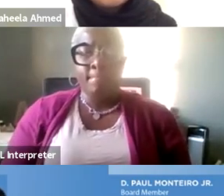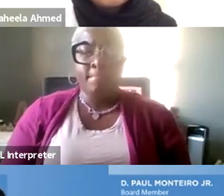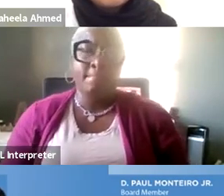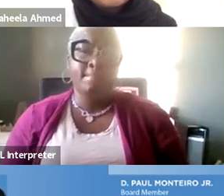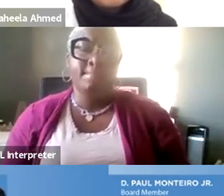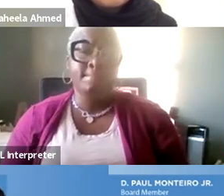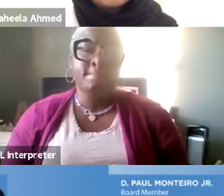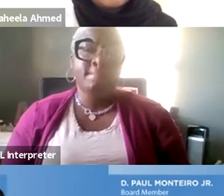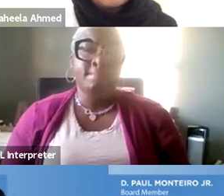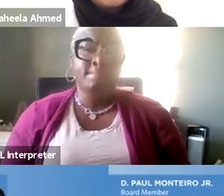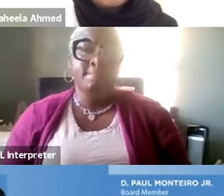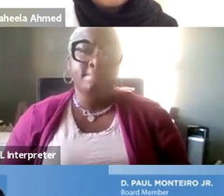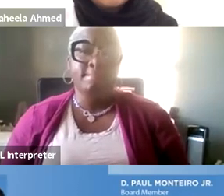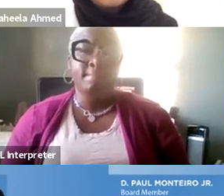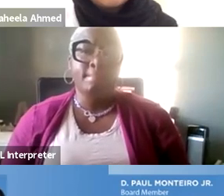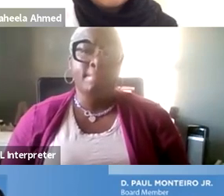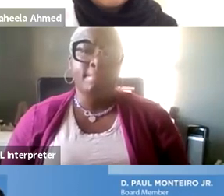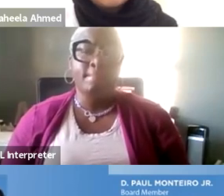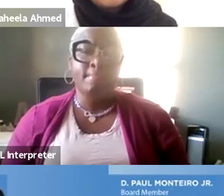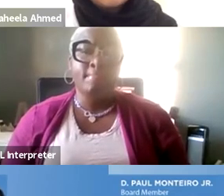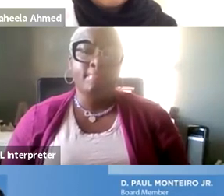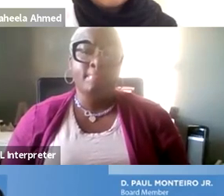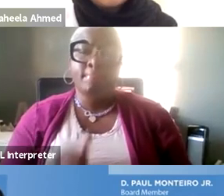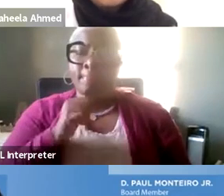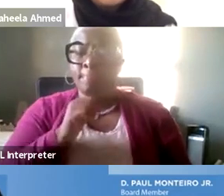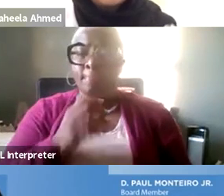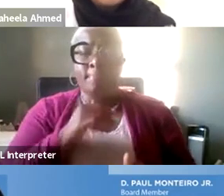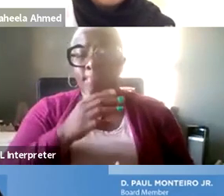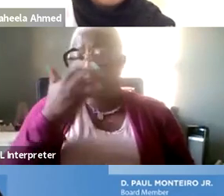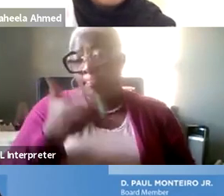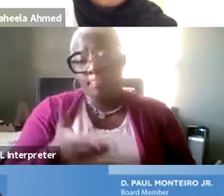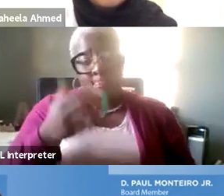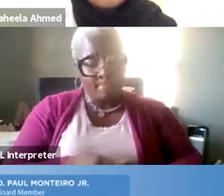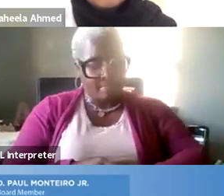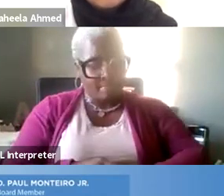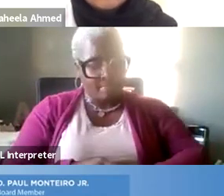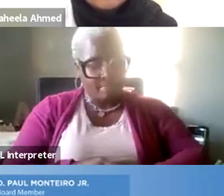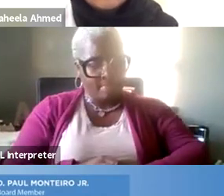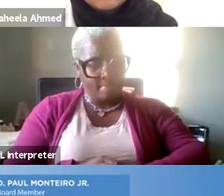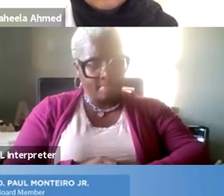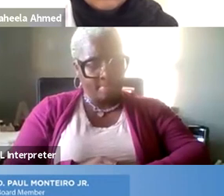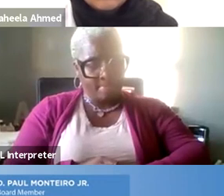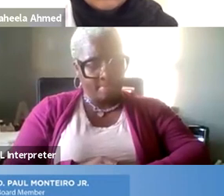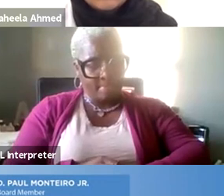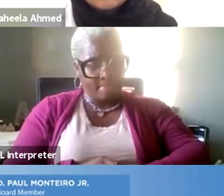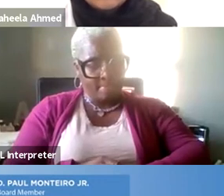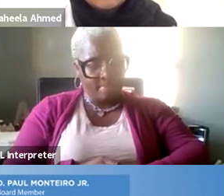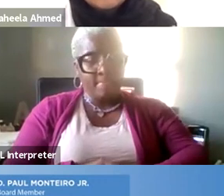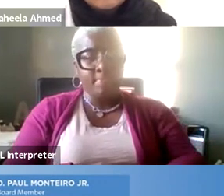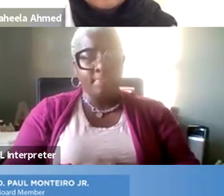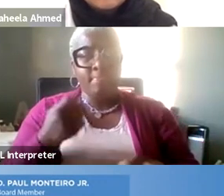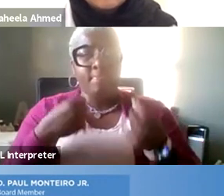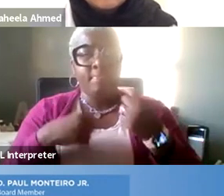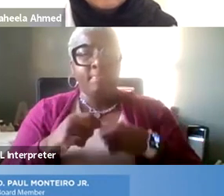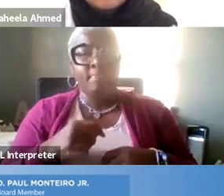She may have just brought him in, but he may not be there. Say, I didn't understand you. She may have just brought